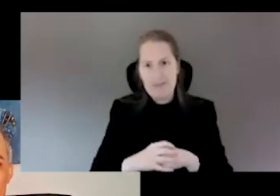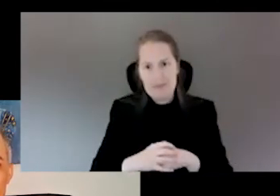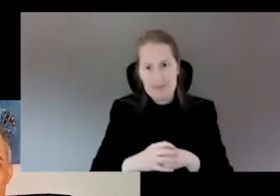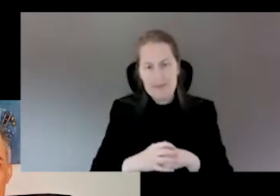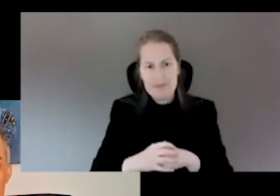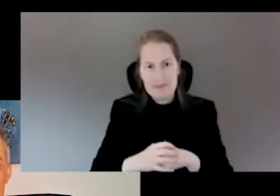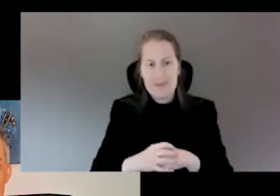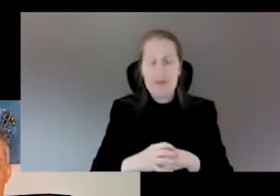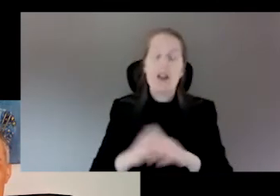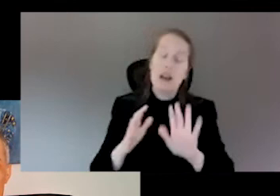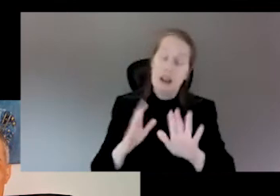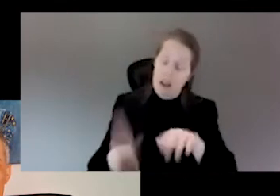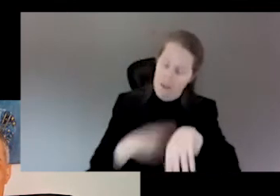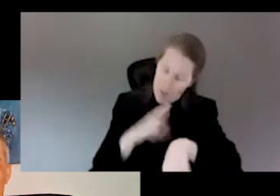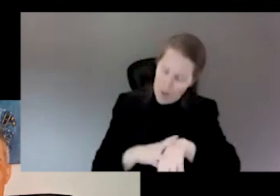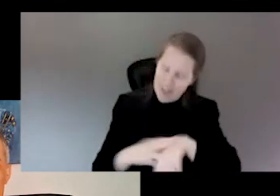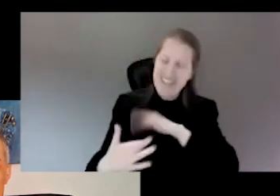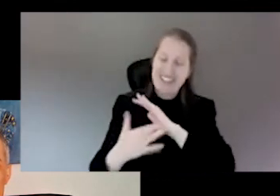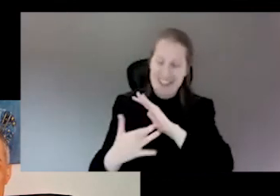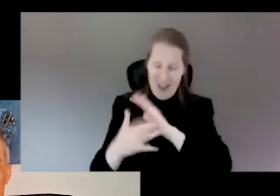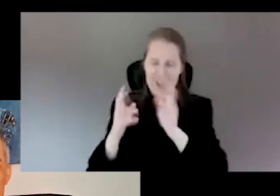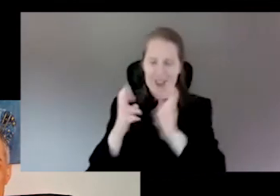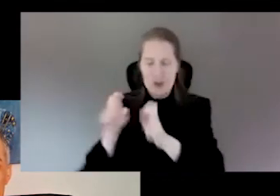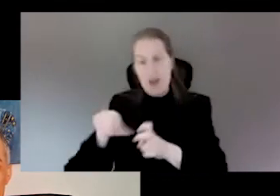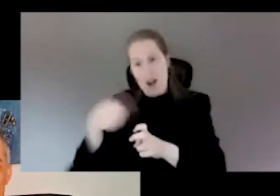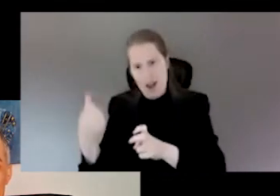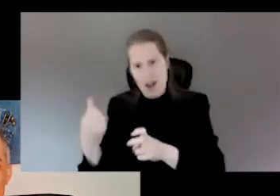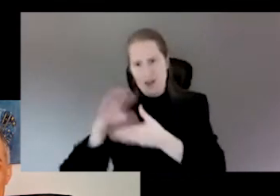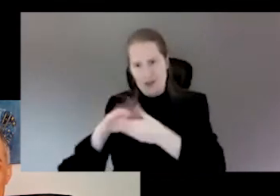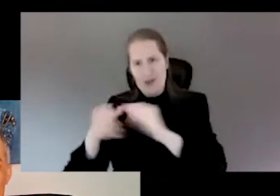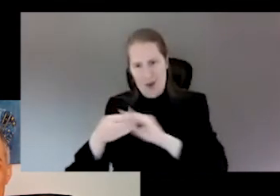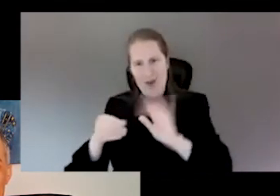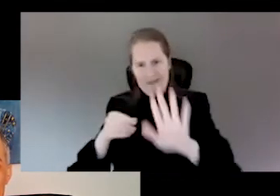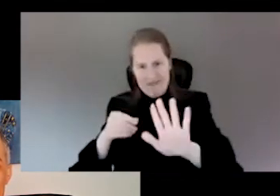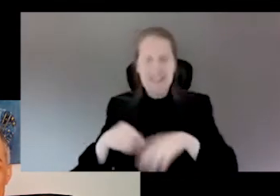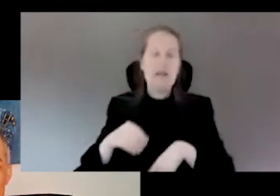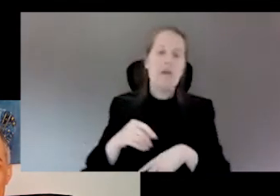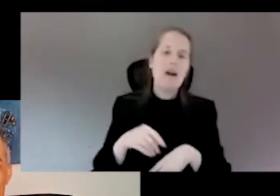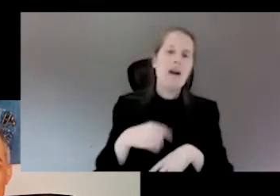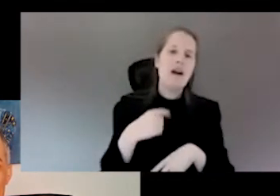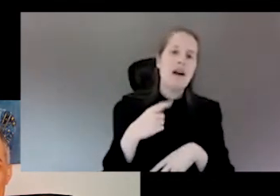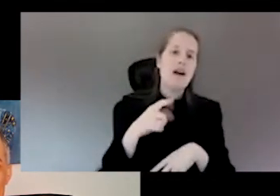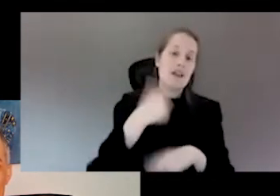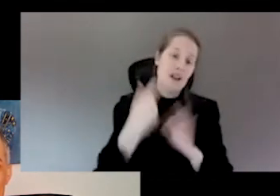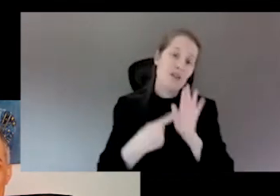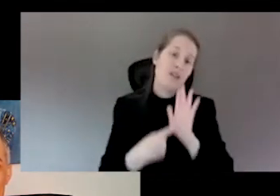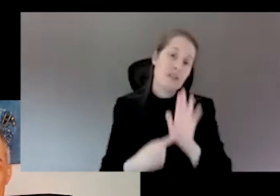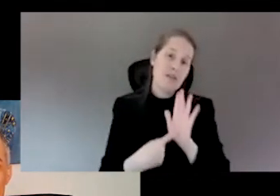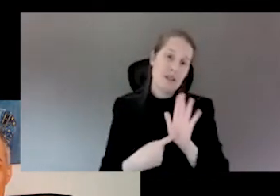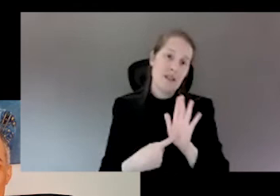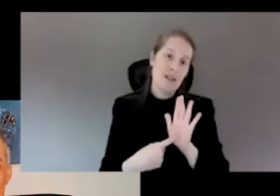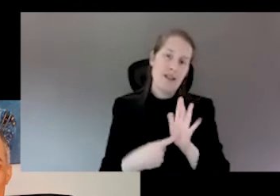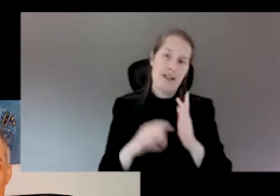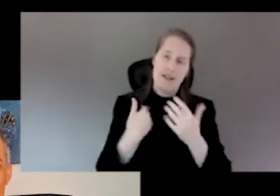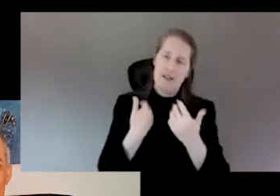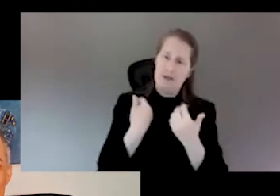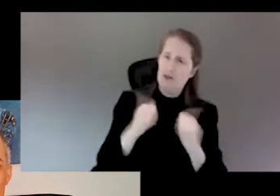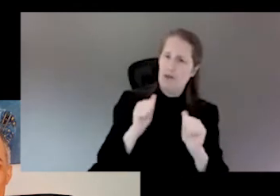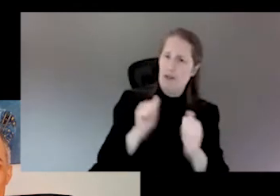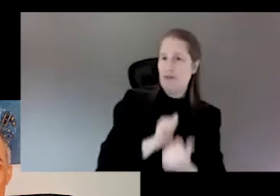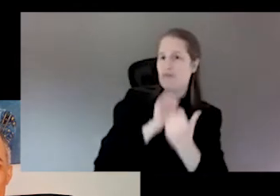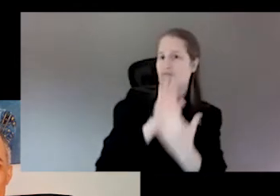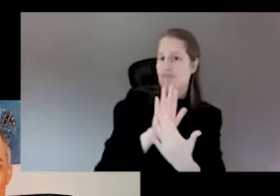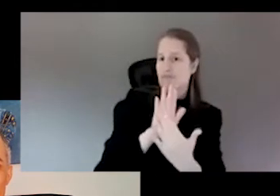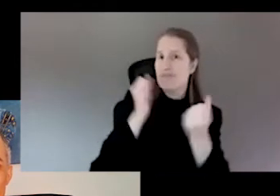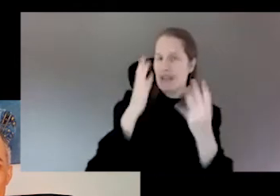and the technology issues now. But that's just another example of how we've tried to address a lot of the inequity that